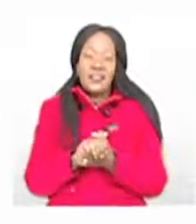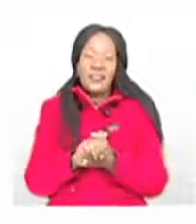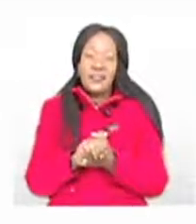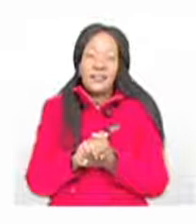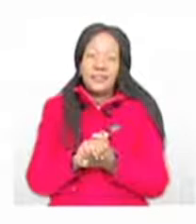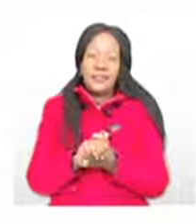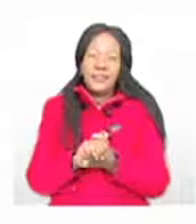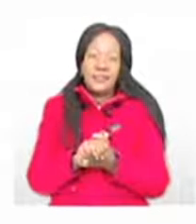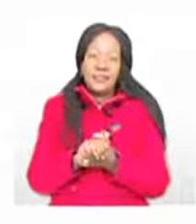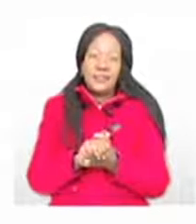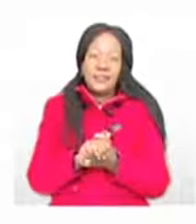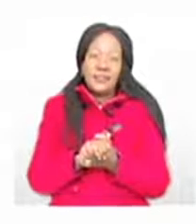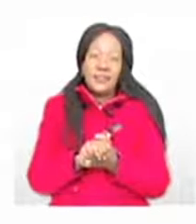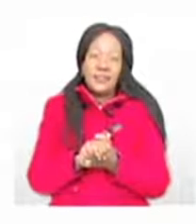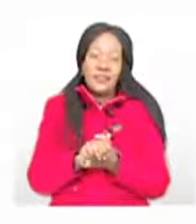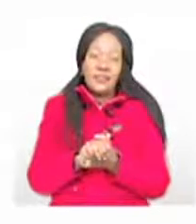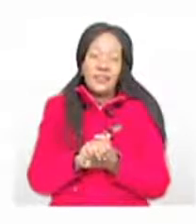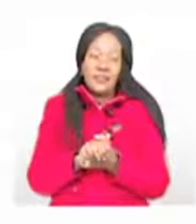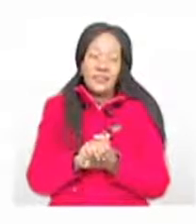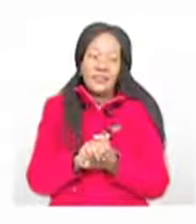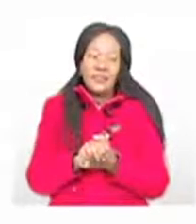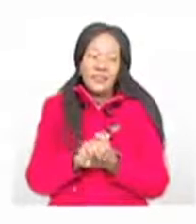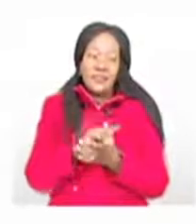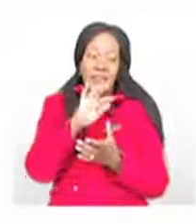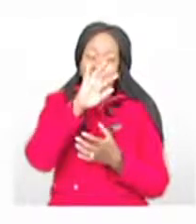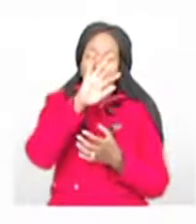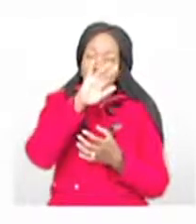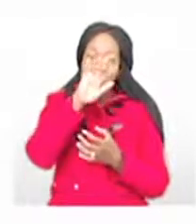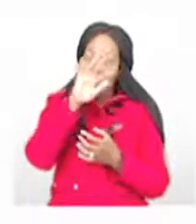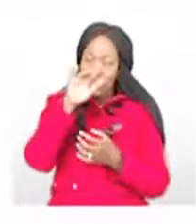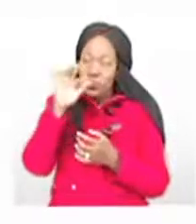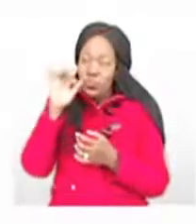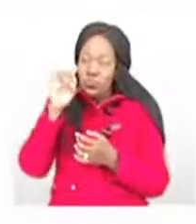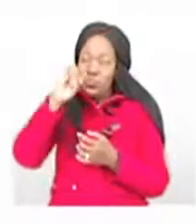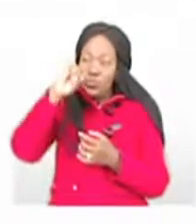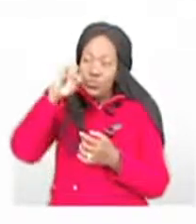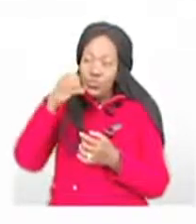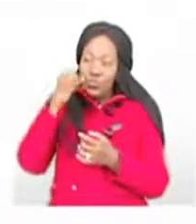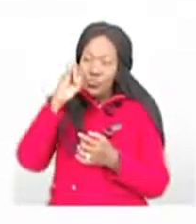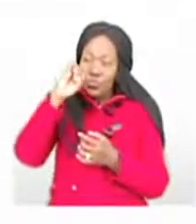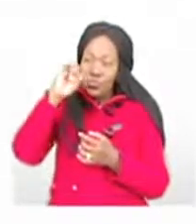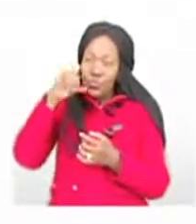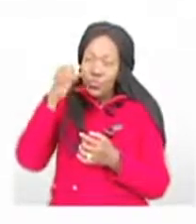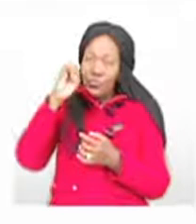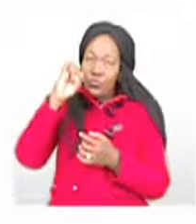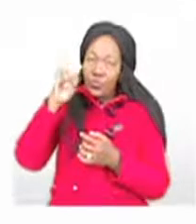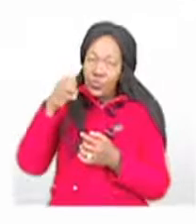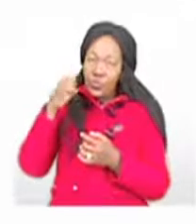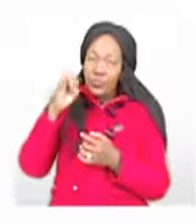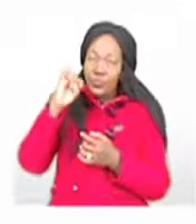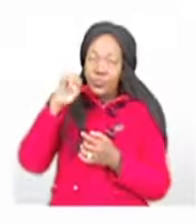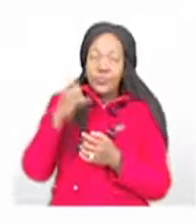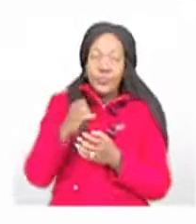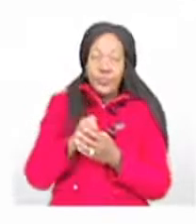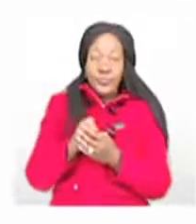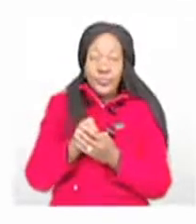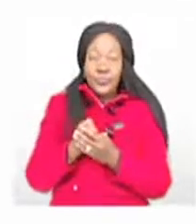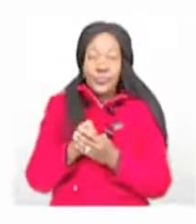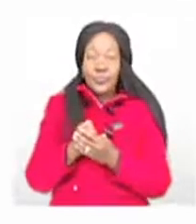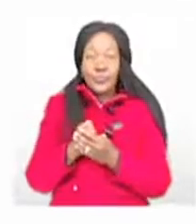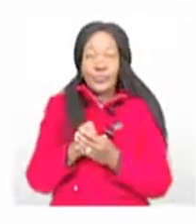J? Letter J says J, J, J. As